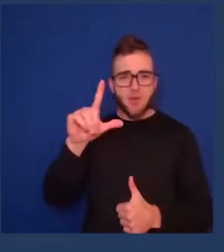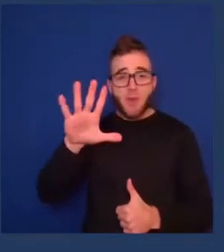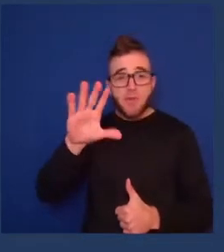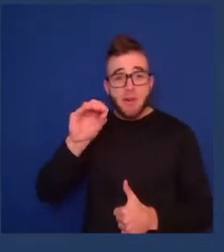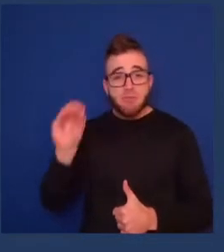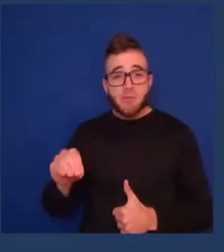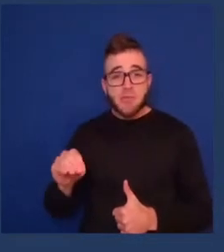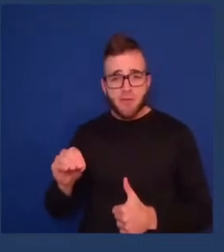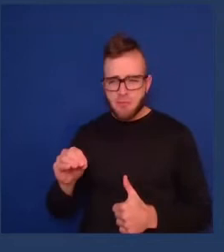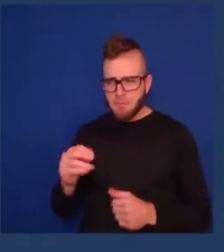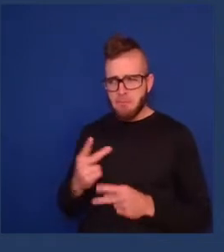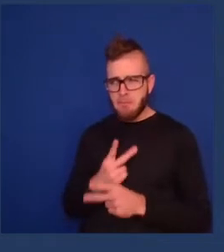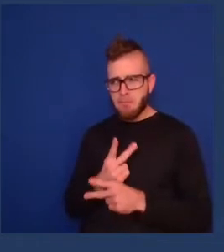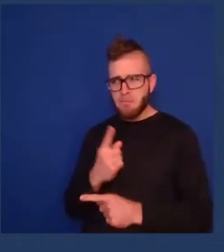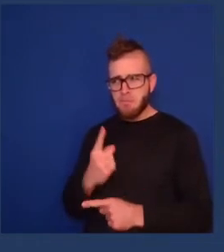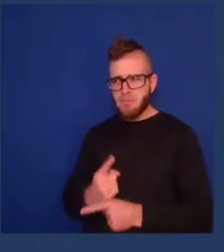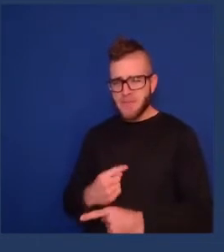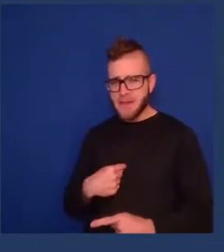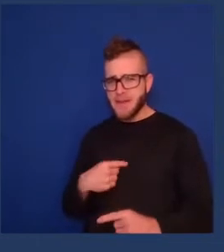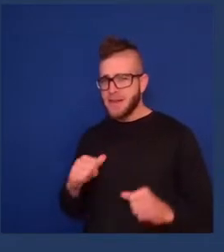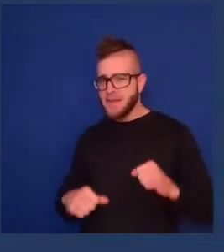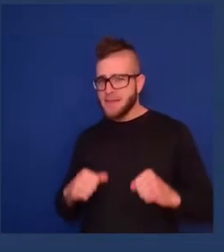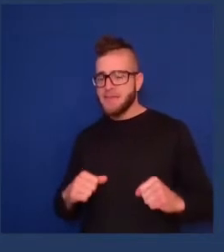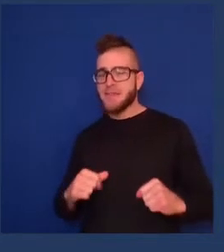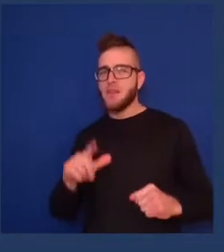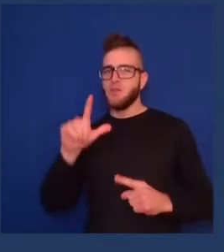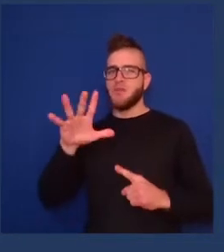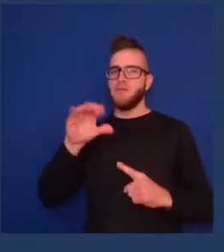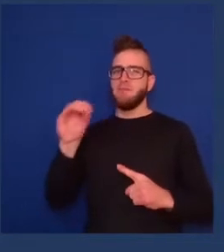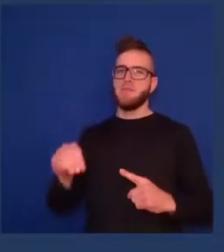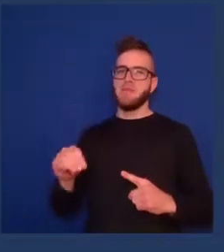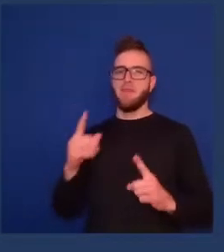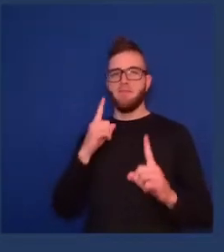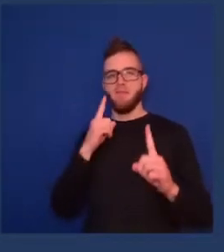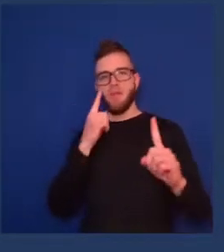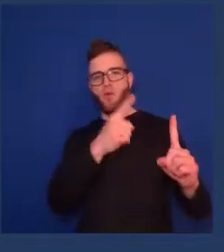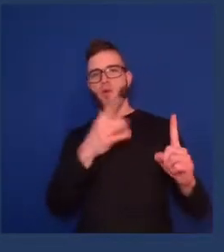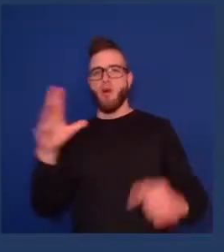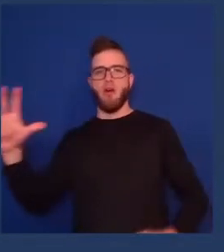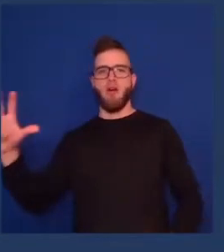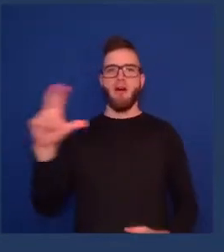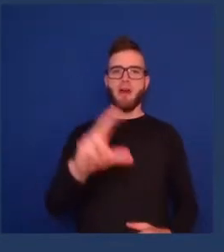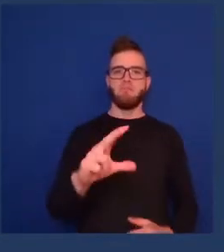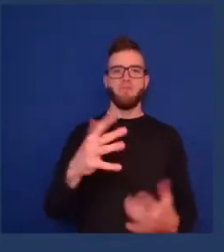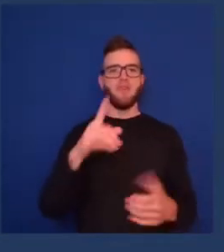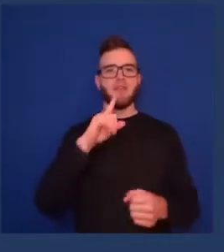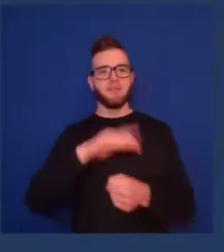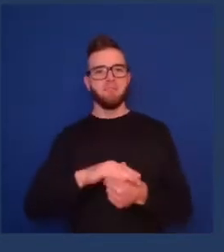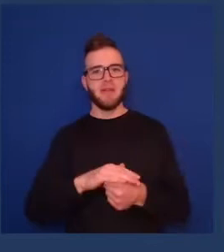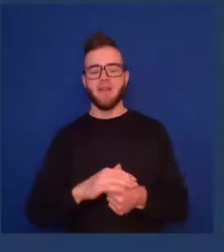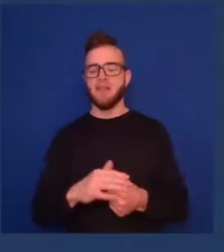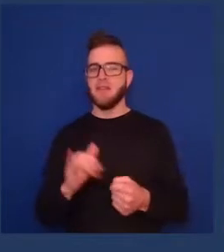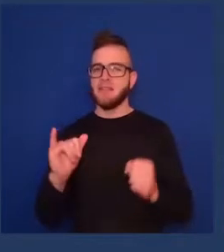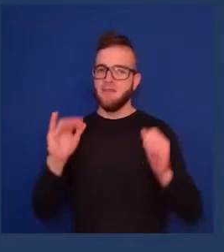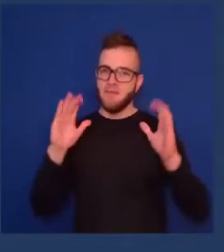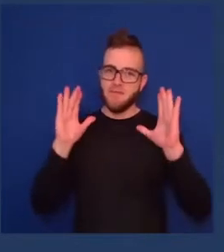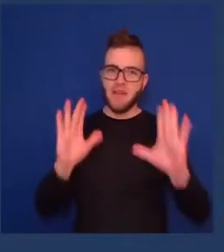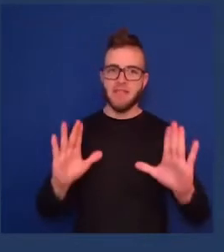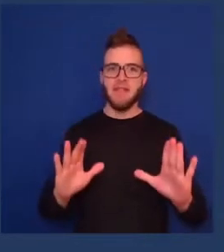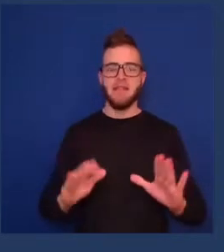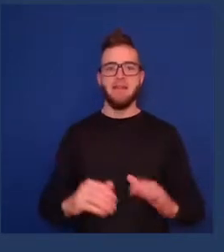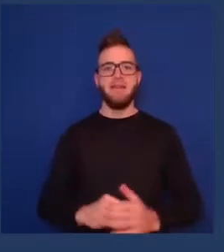first 25, sounds like 25%. My math's not good. It sounds like 25% of the total goal